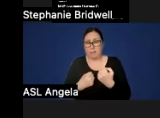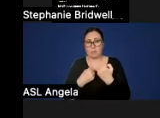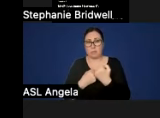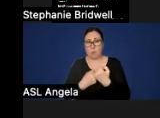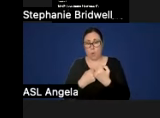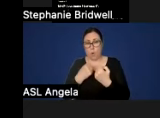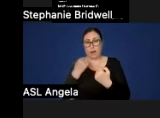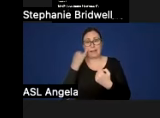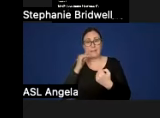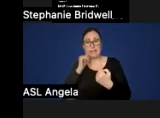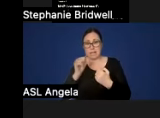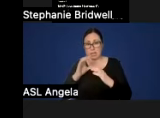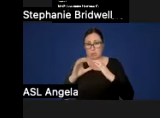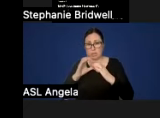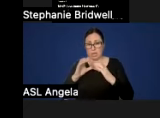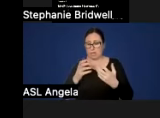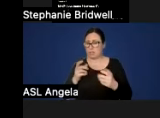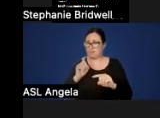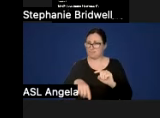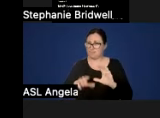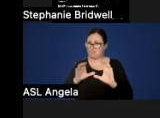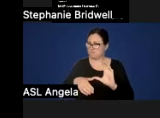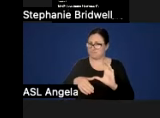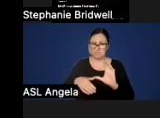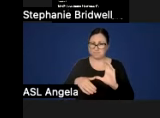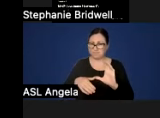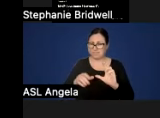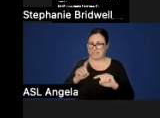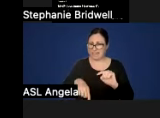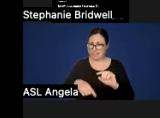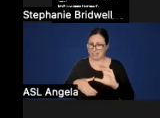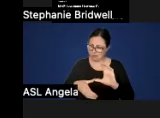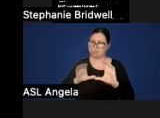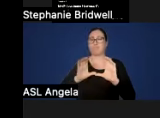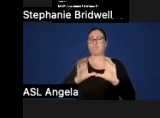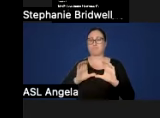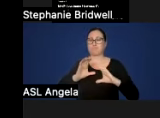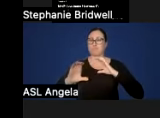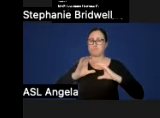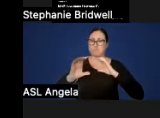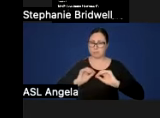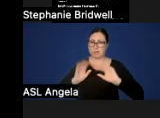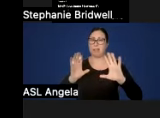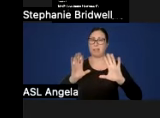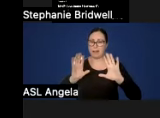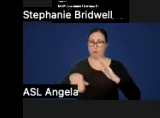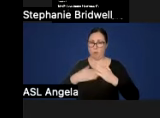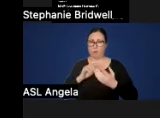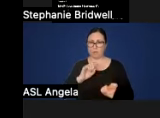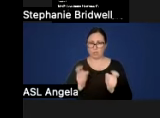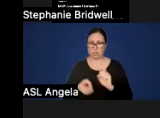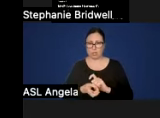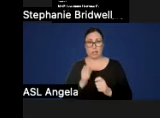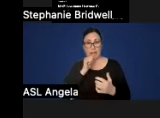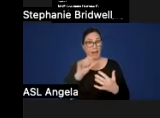information get communicated, you know, to all folks on the team? And the team is not just those 5 people around the table, right?